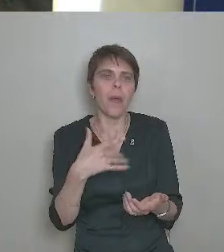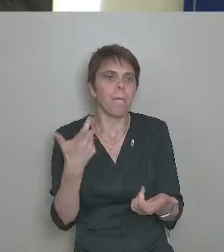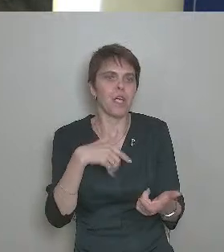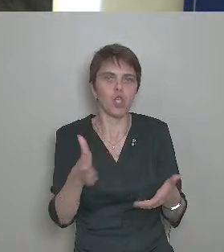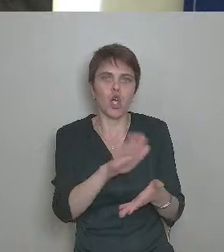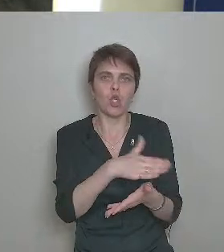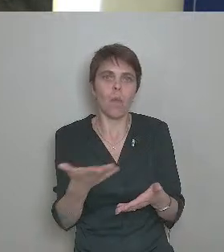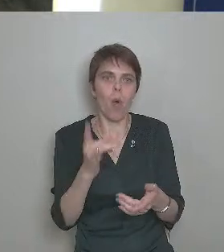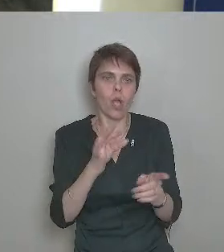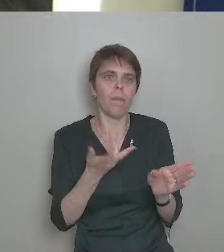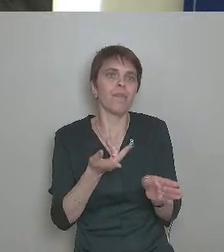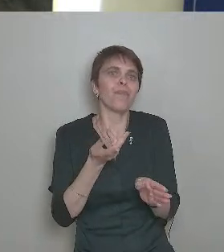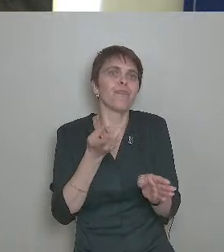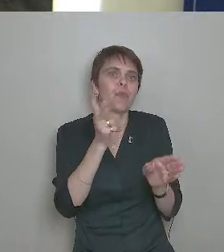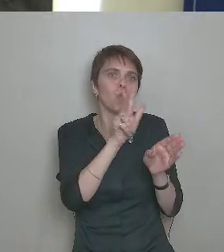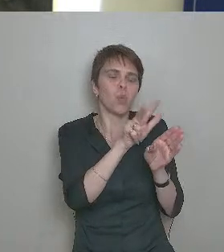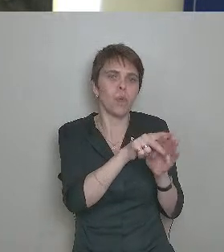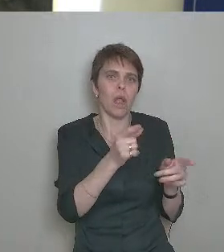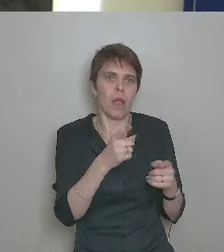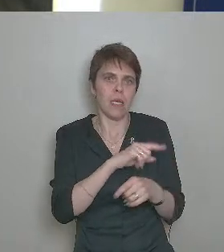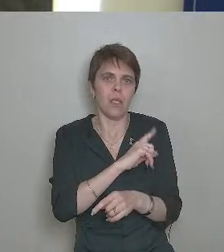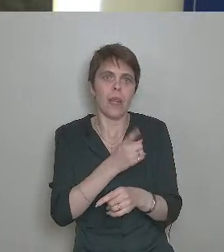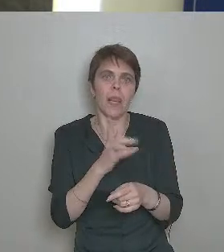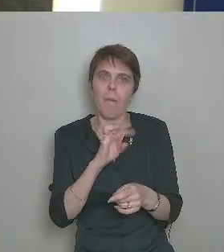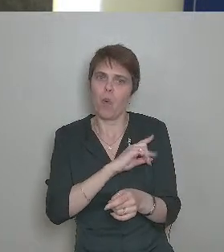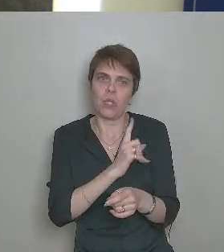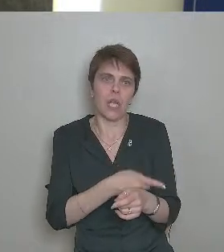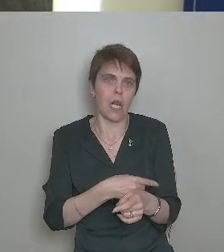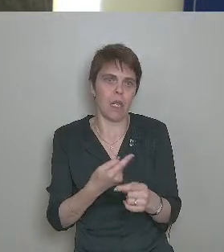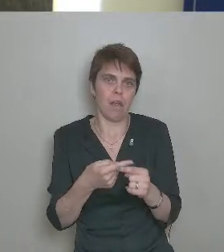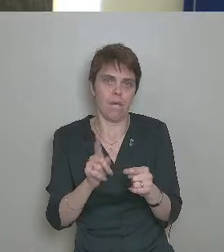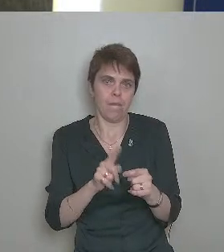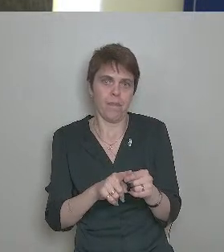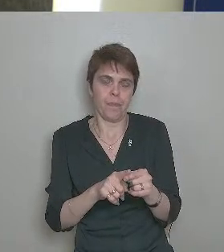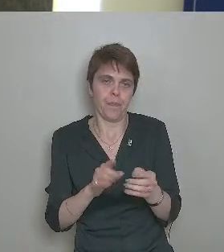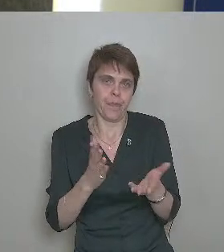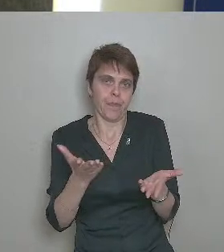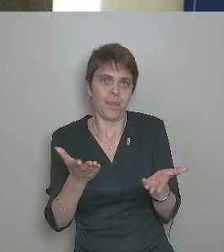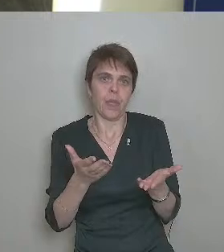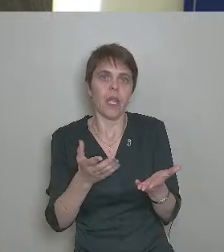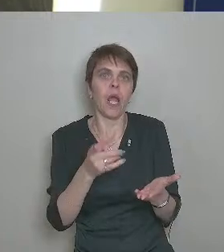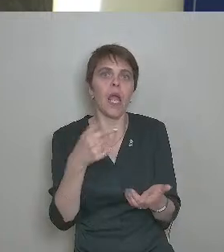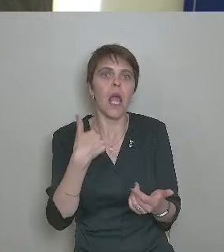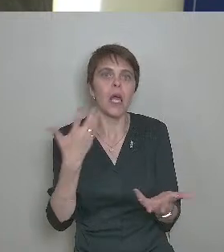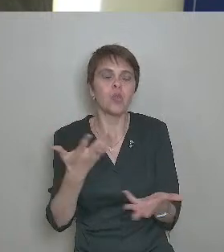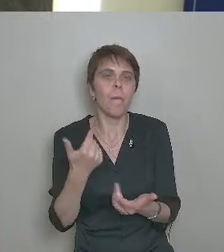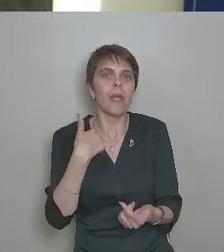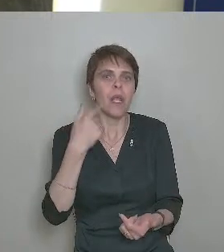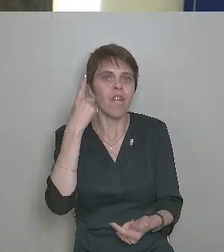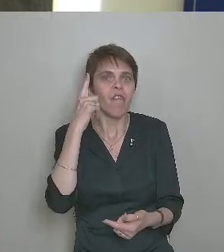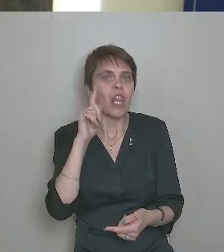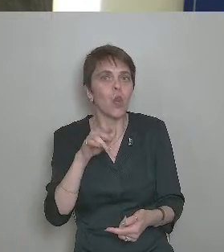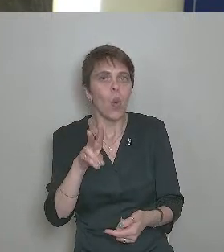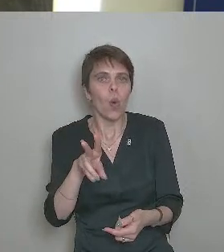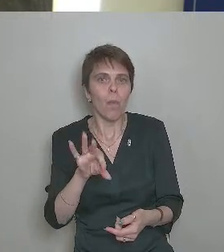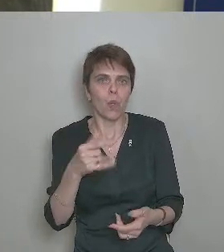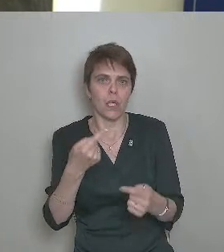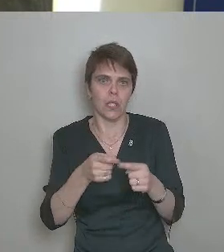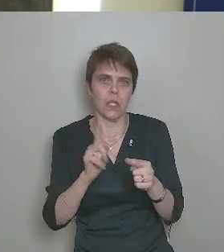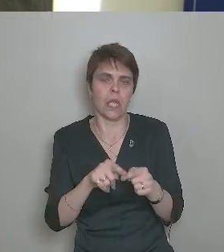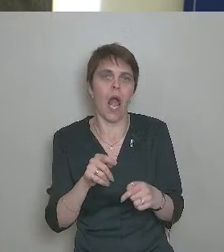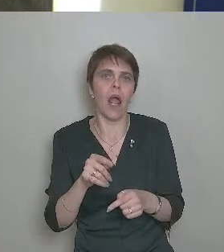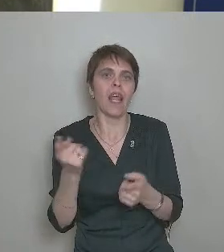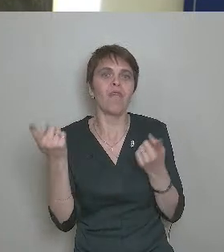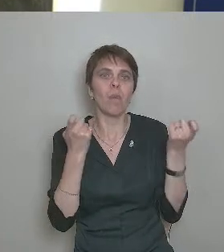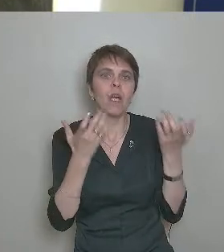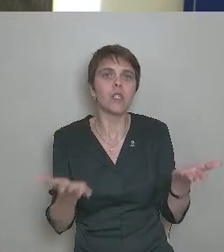between the and itself, but not to create difficulties for the nominees. But as far as I know, this